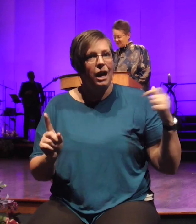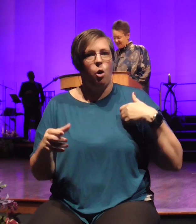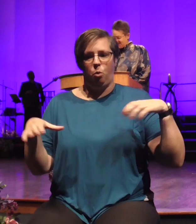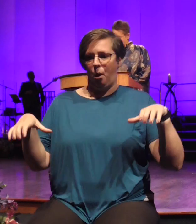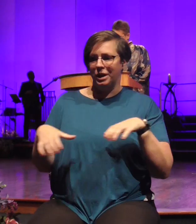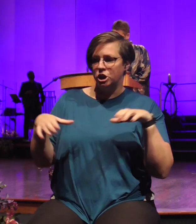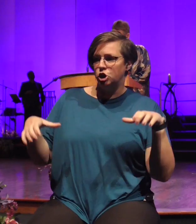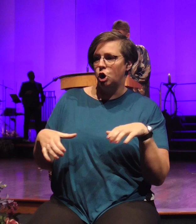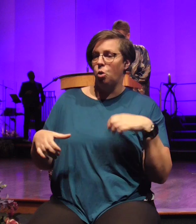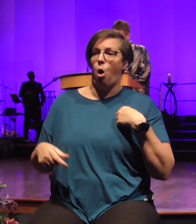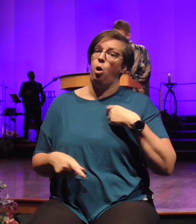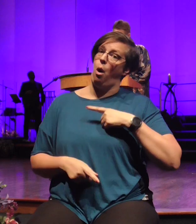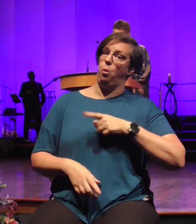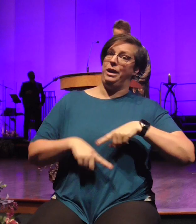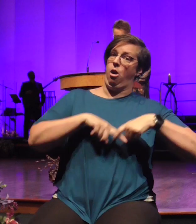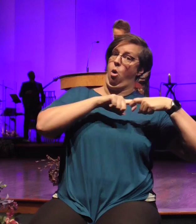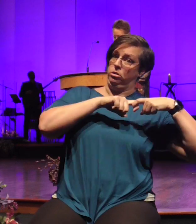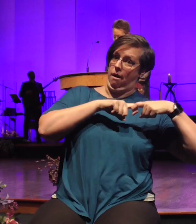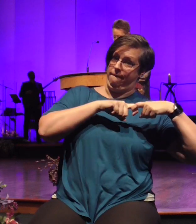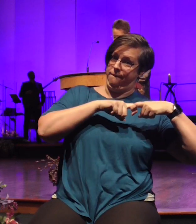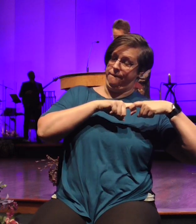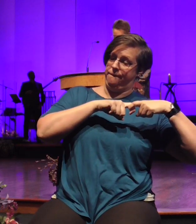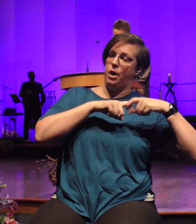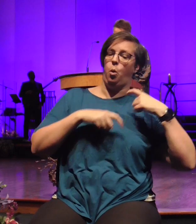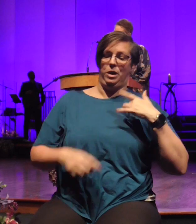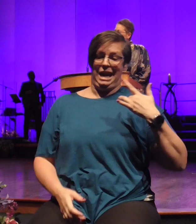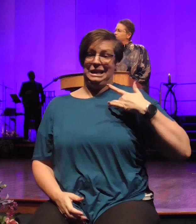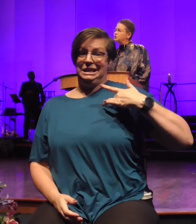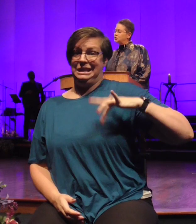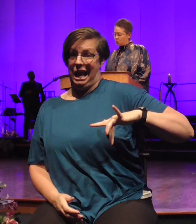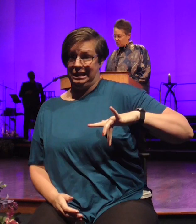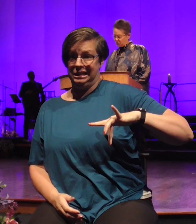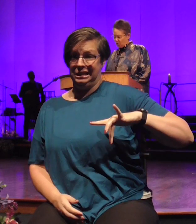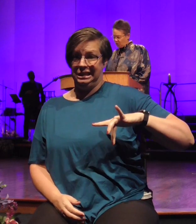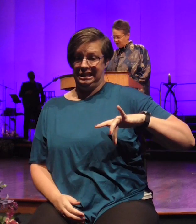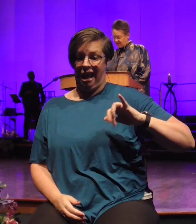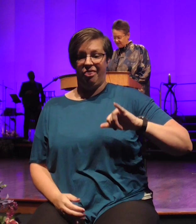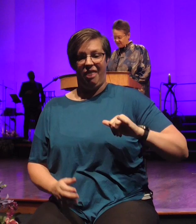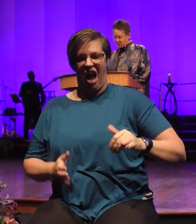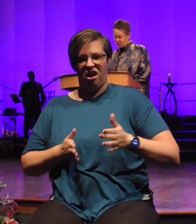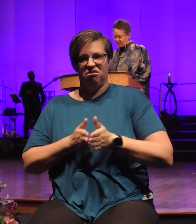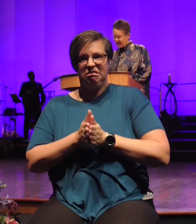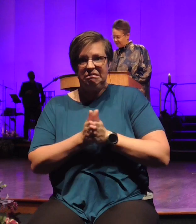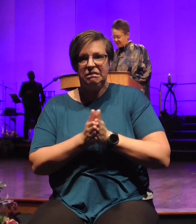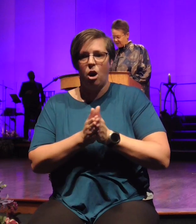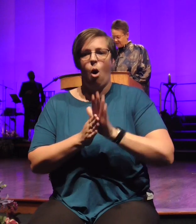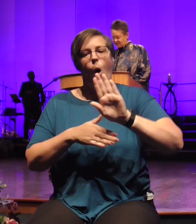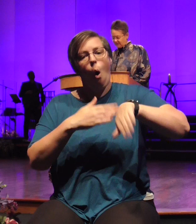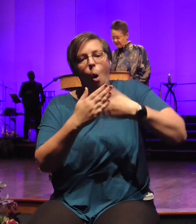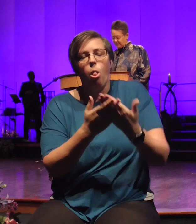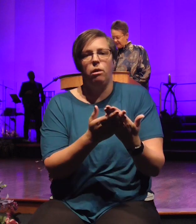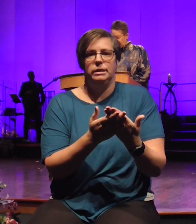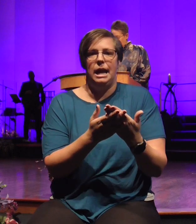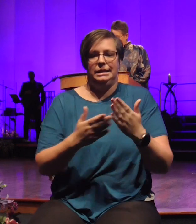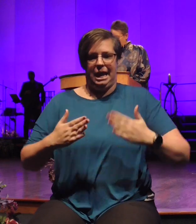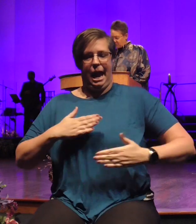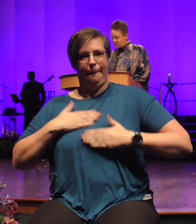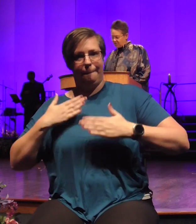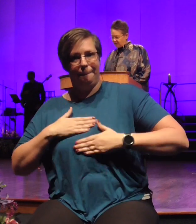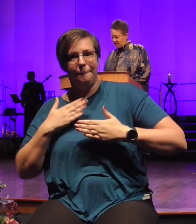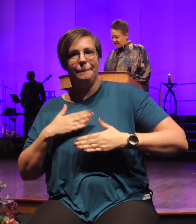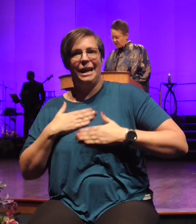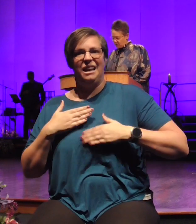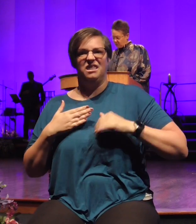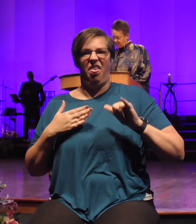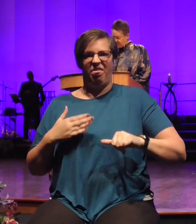from saying or doing, we can sense within them an urge towards wholeness, towards happiness. This urge